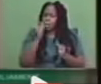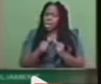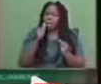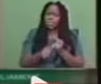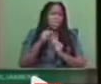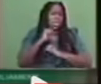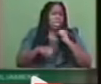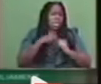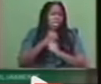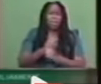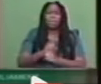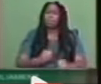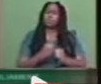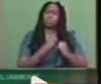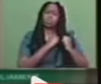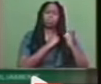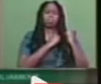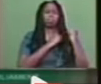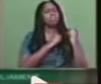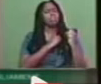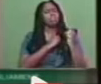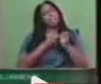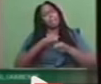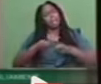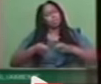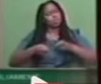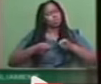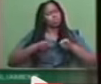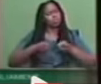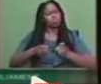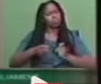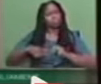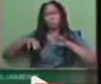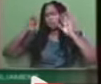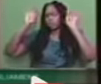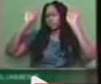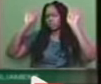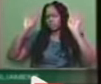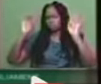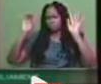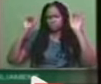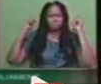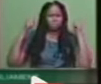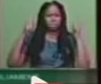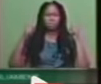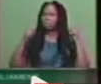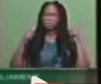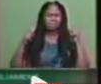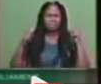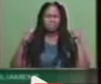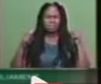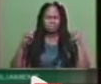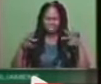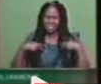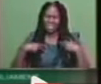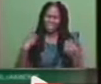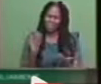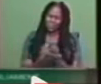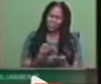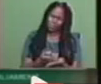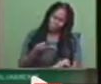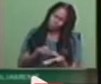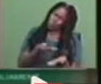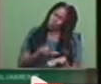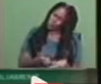clear that the economy of TNT contracted in 2016, contracted in 2017, had virtually no growth in